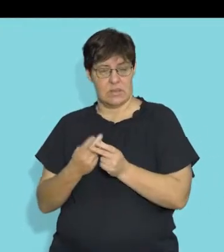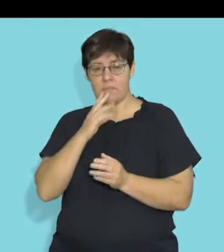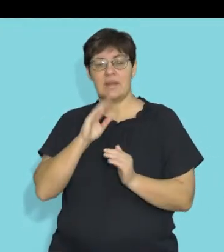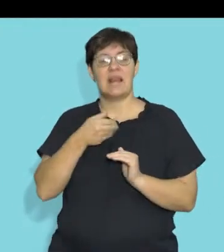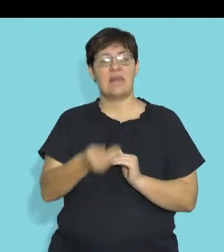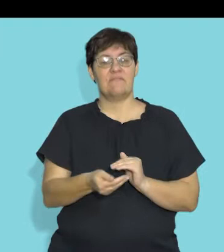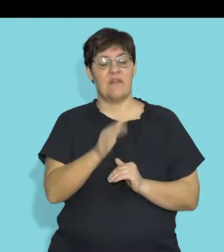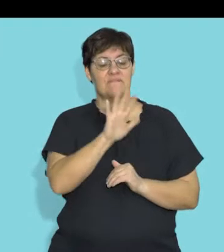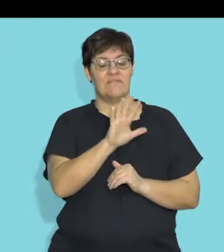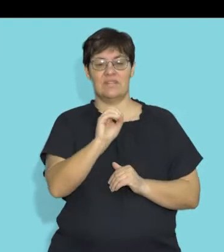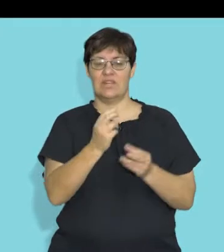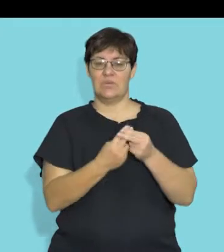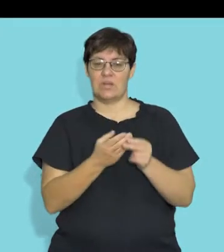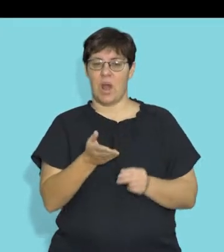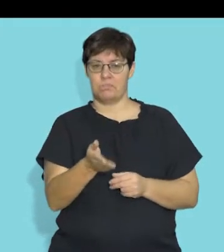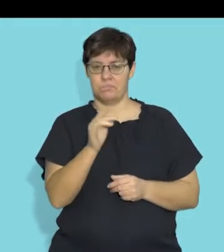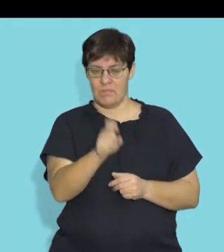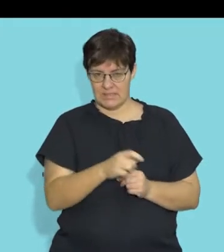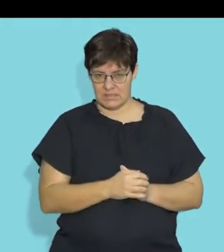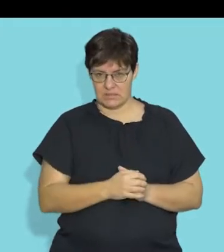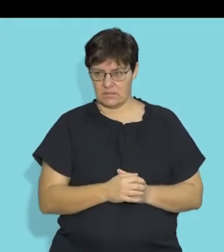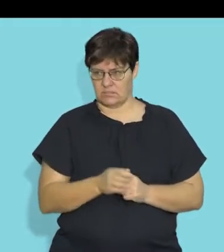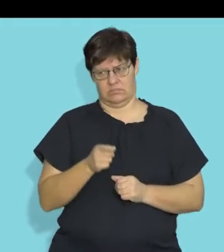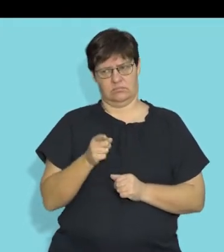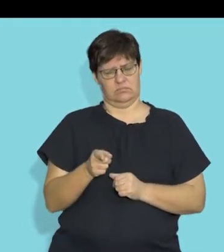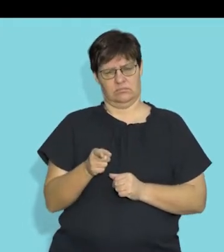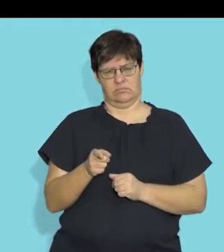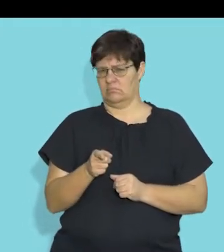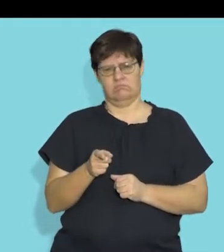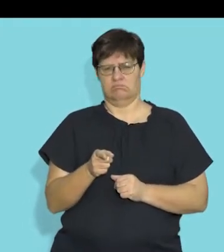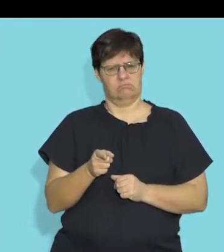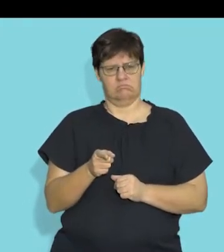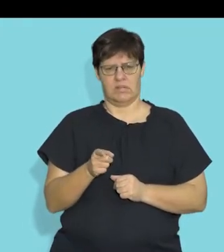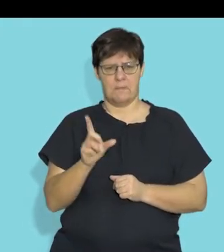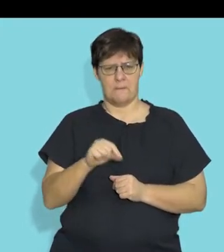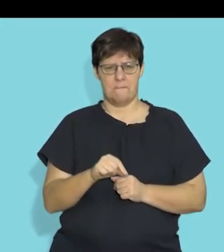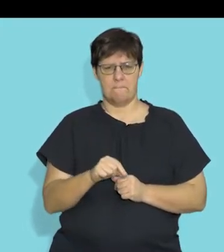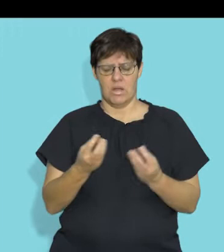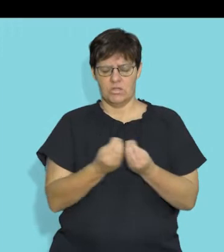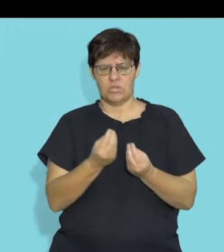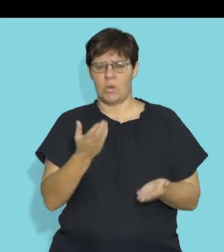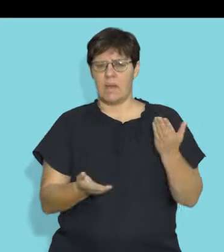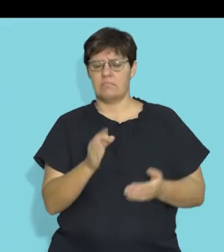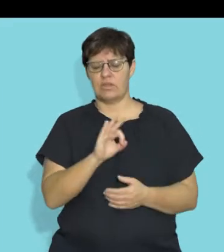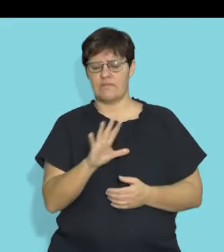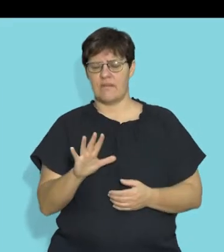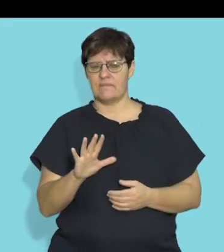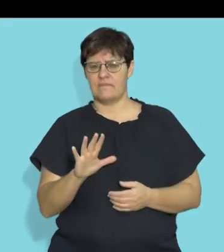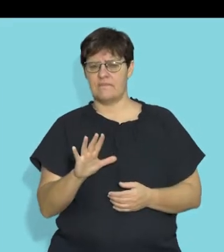50 units on hand. Clearly you can see that that is not the case because your stock balance is only